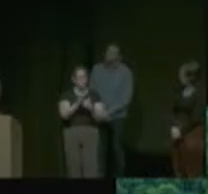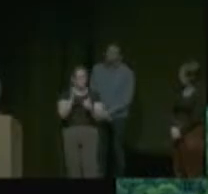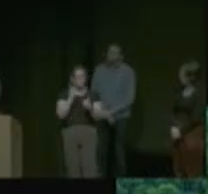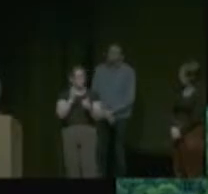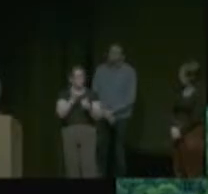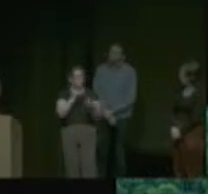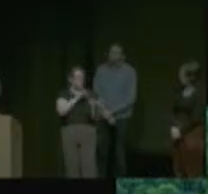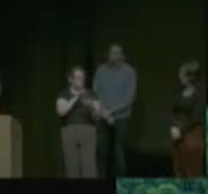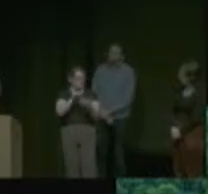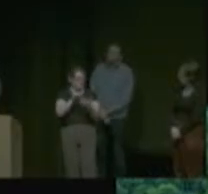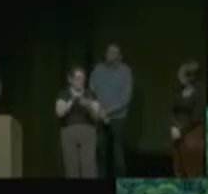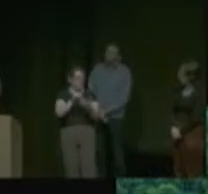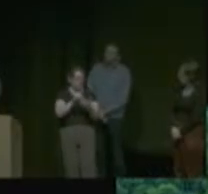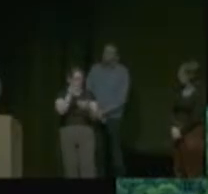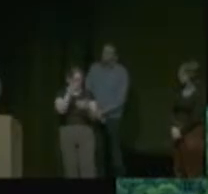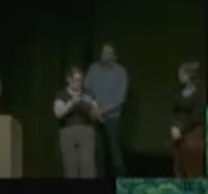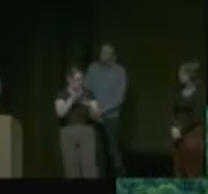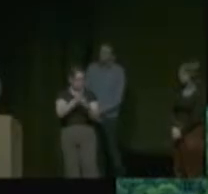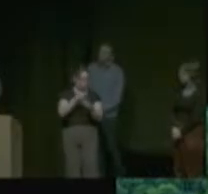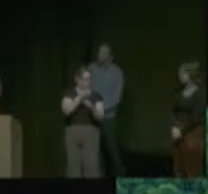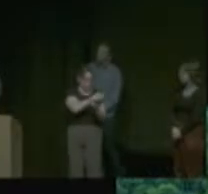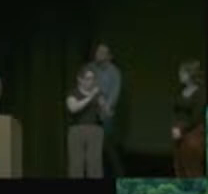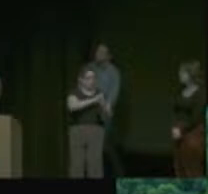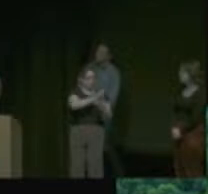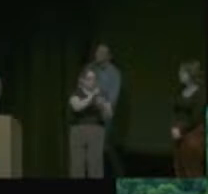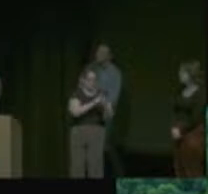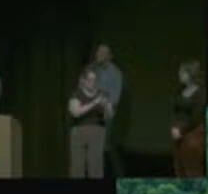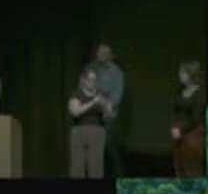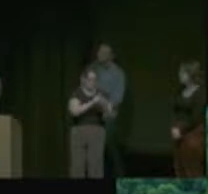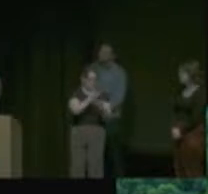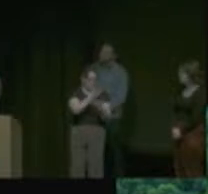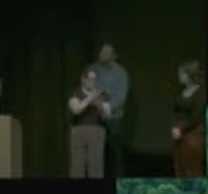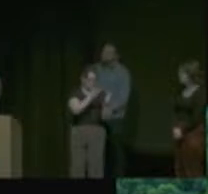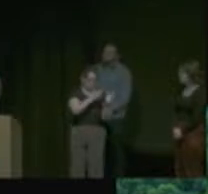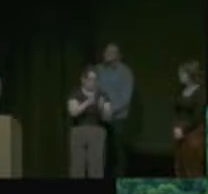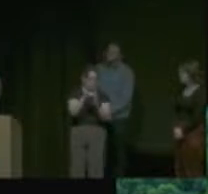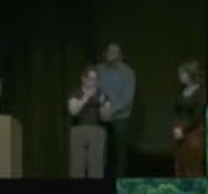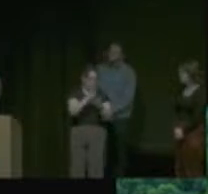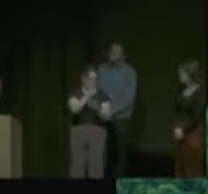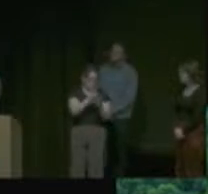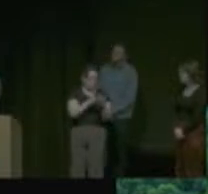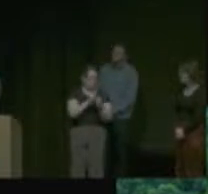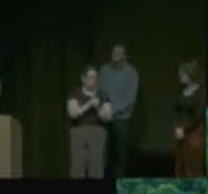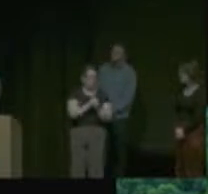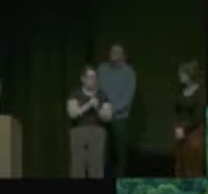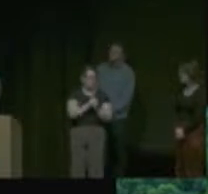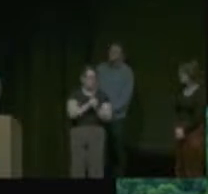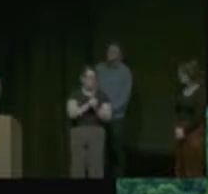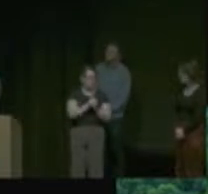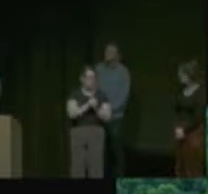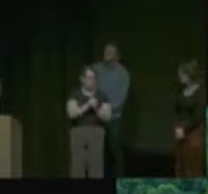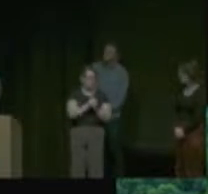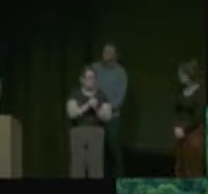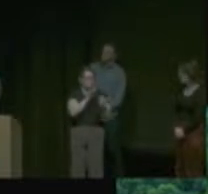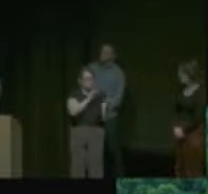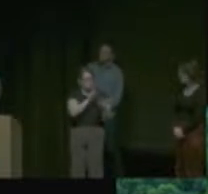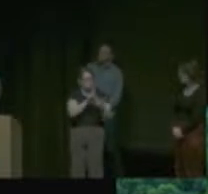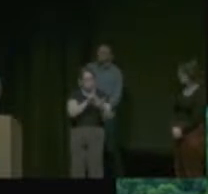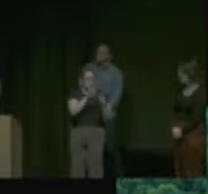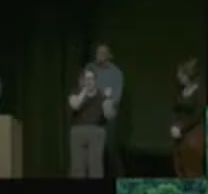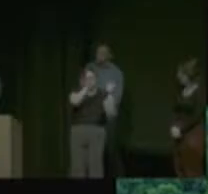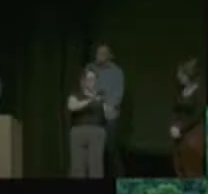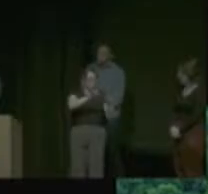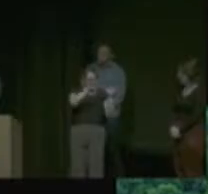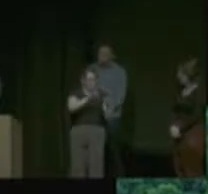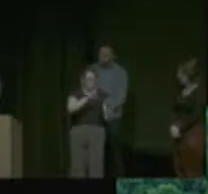completed ahead during the design phase of the project that looked at whether or not, you know, stormwater runoff,